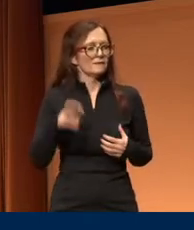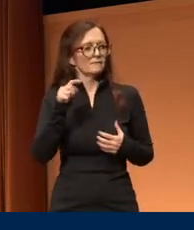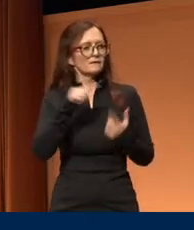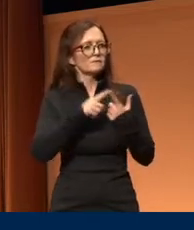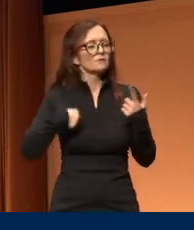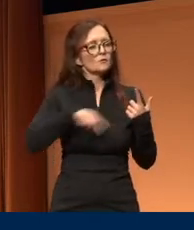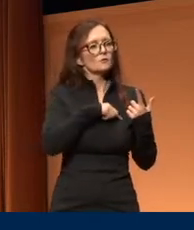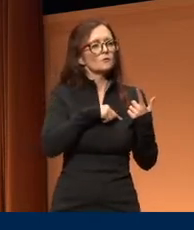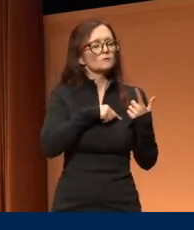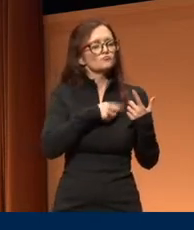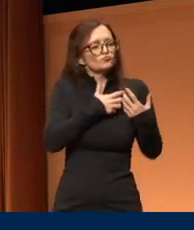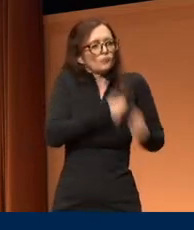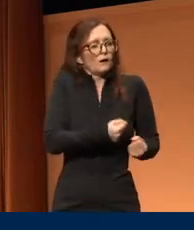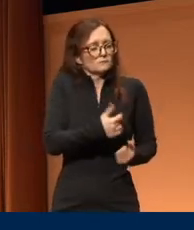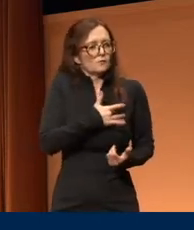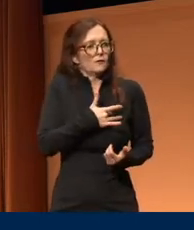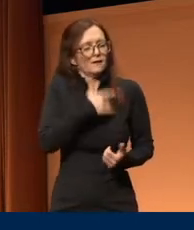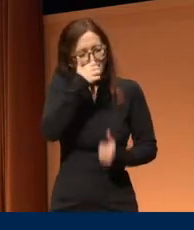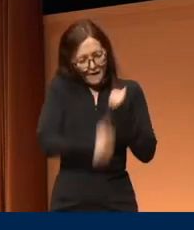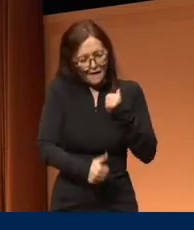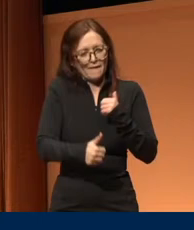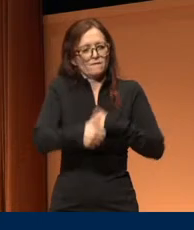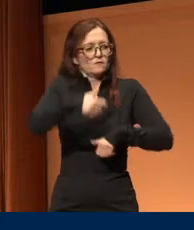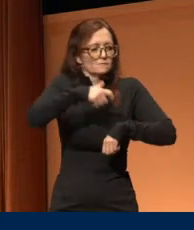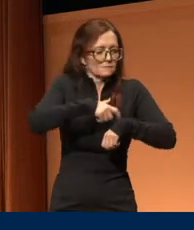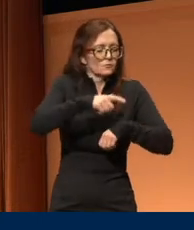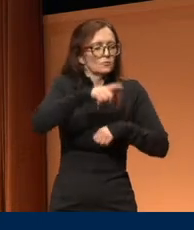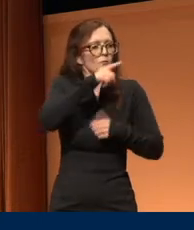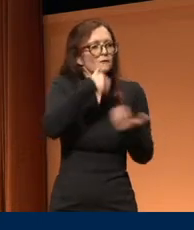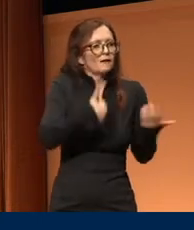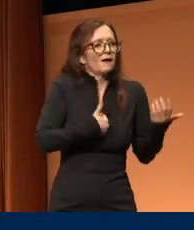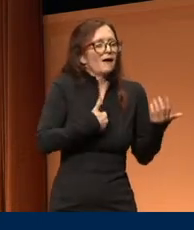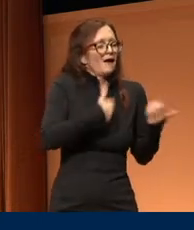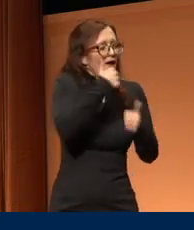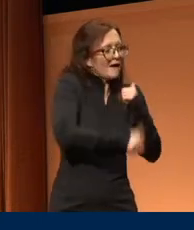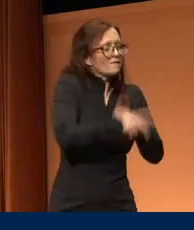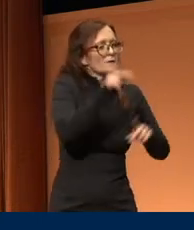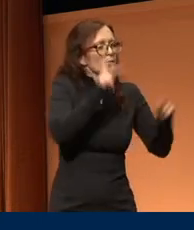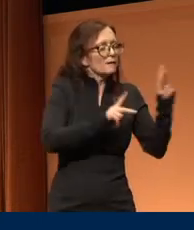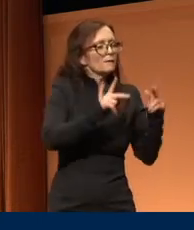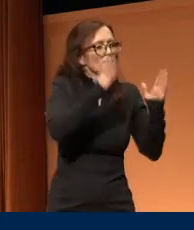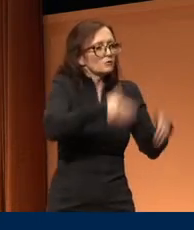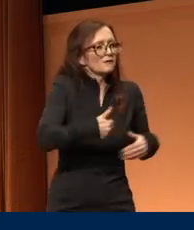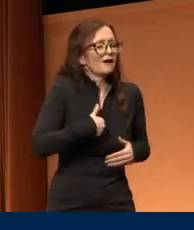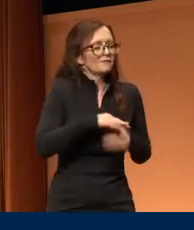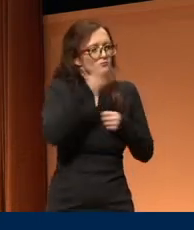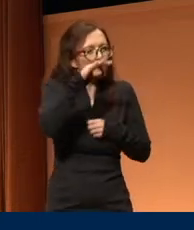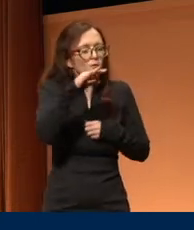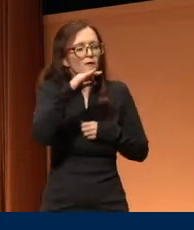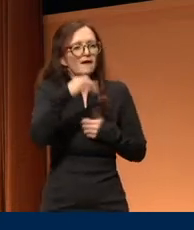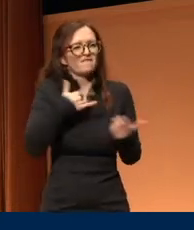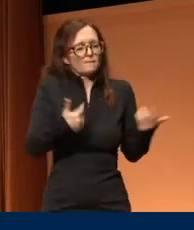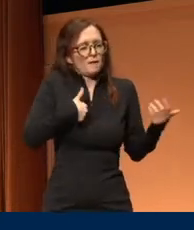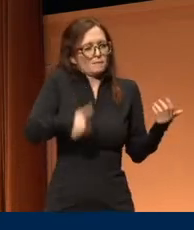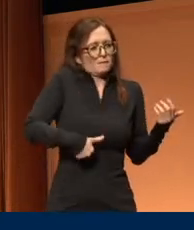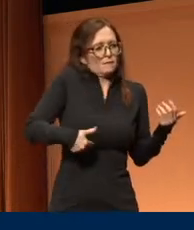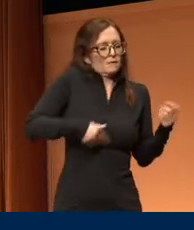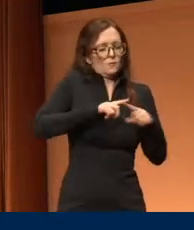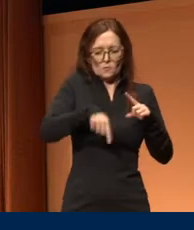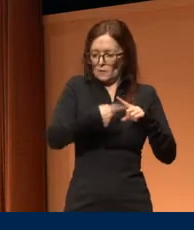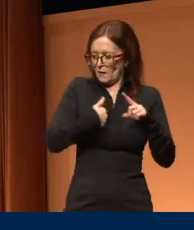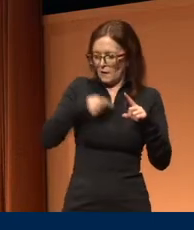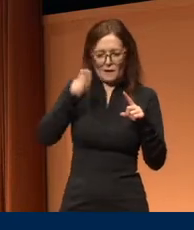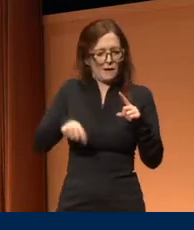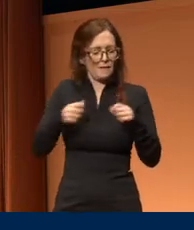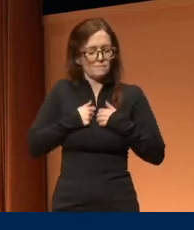are touched in our heart. Every traffic circle has a soul. I felt something vibrating in my gut. When I had to get rid